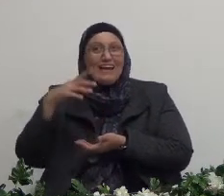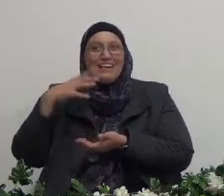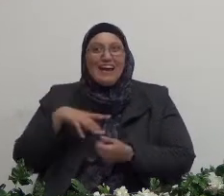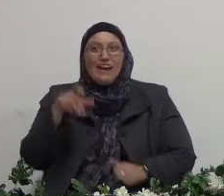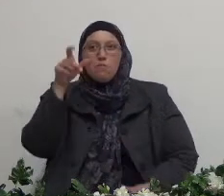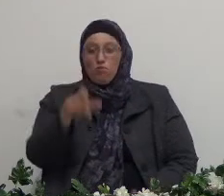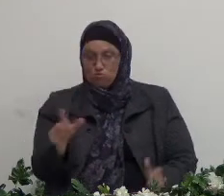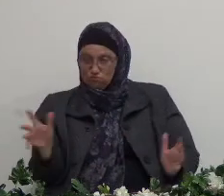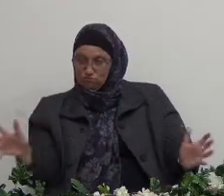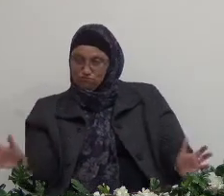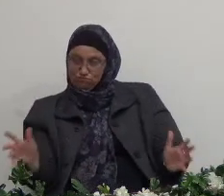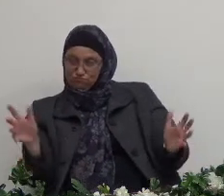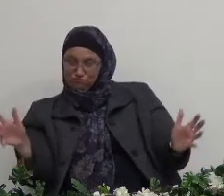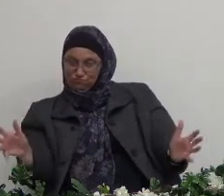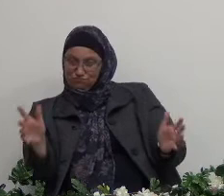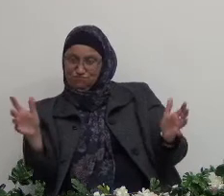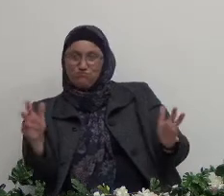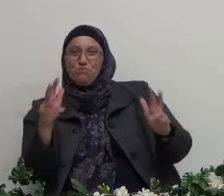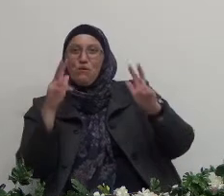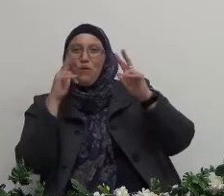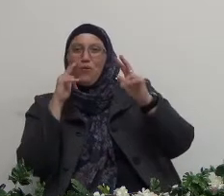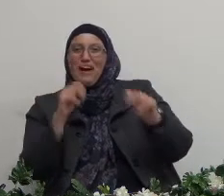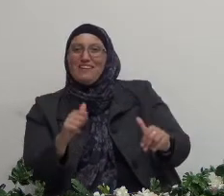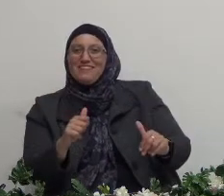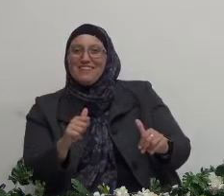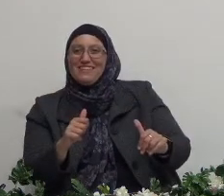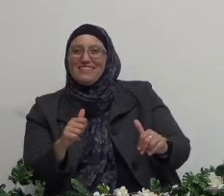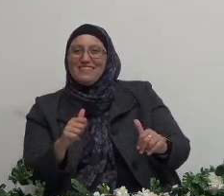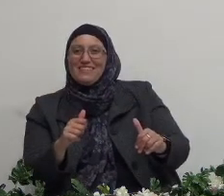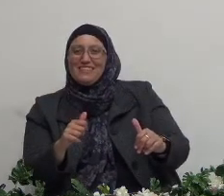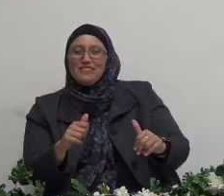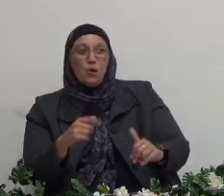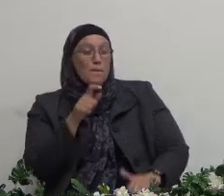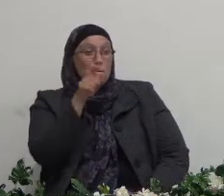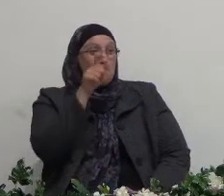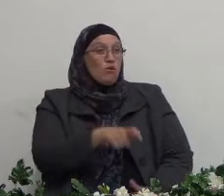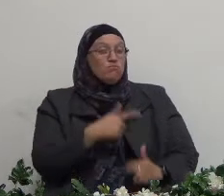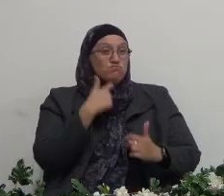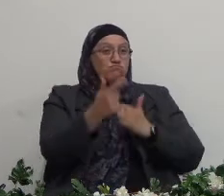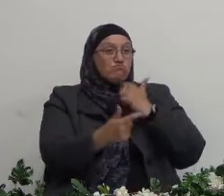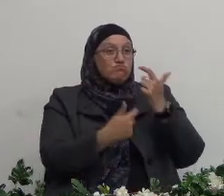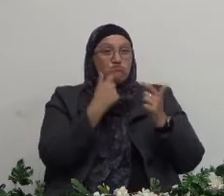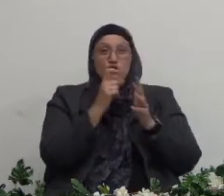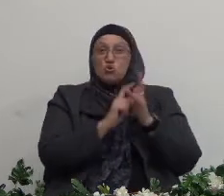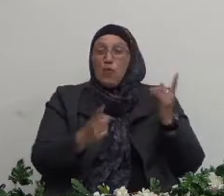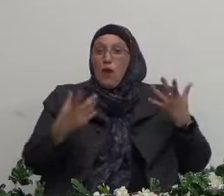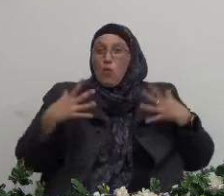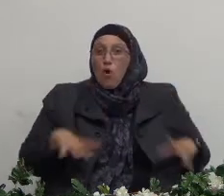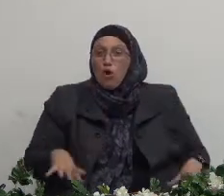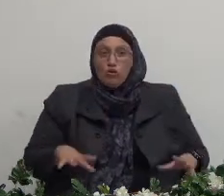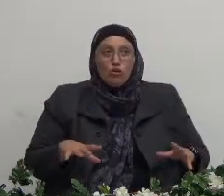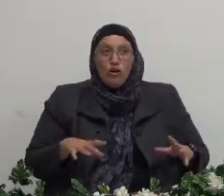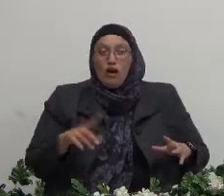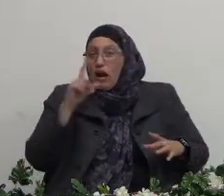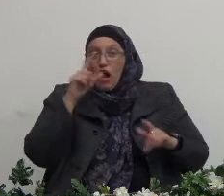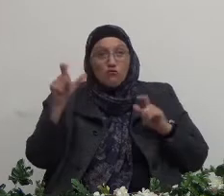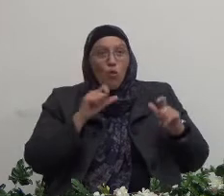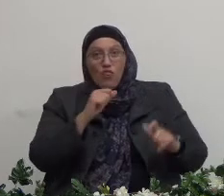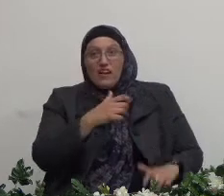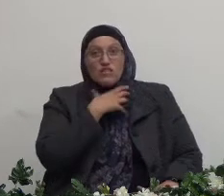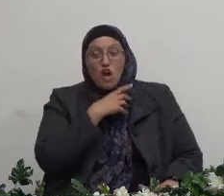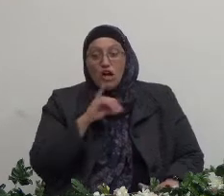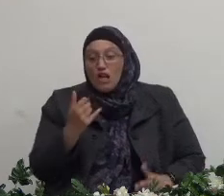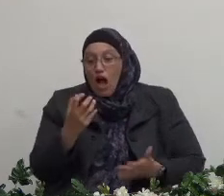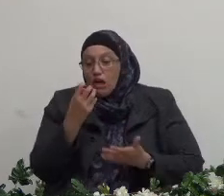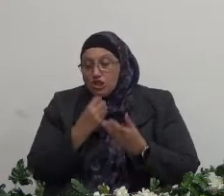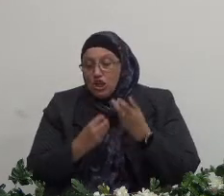after them. That they become like this. They just adhere to their desires. All they do is consume.